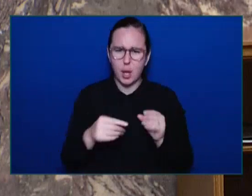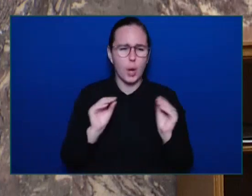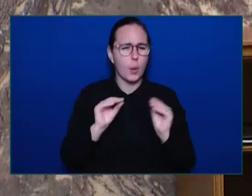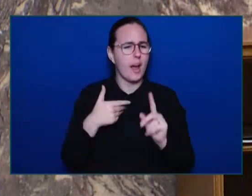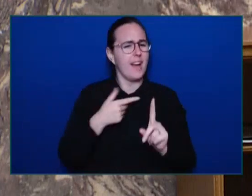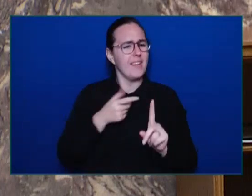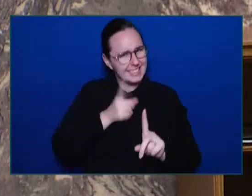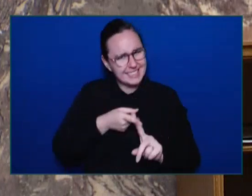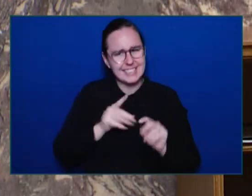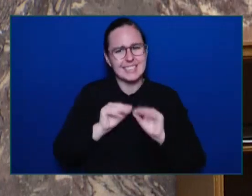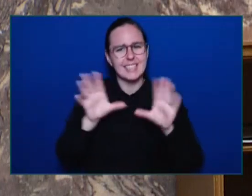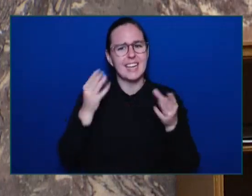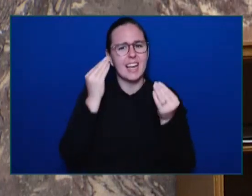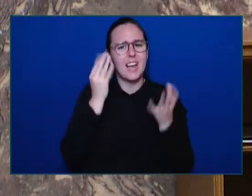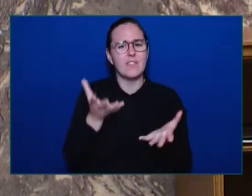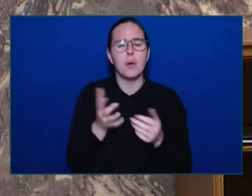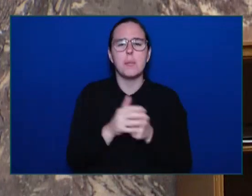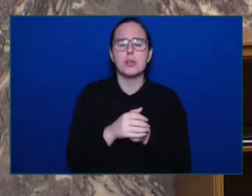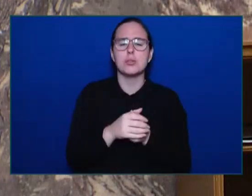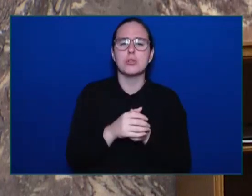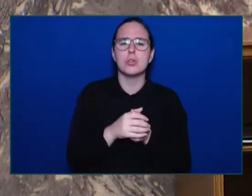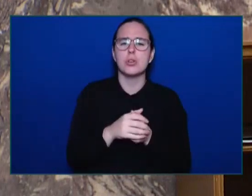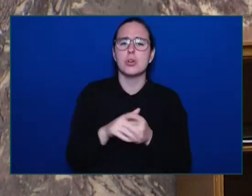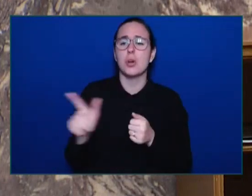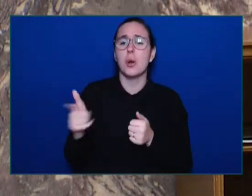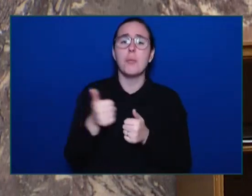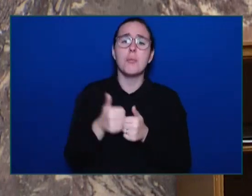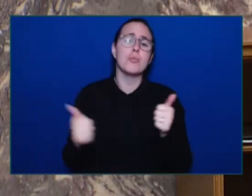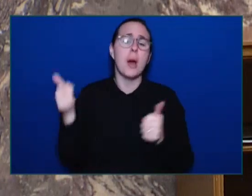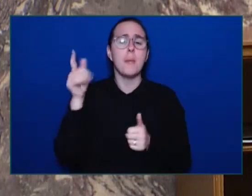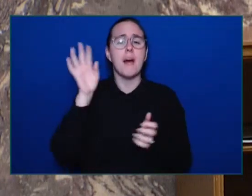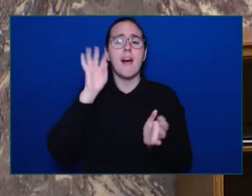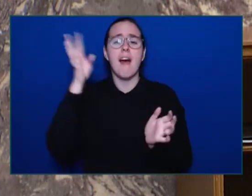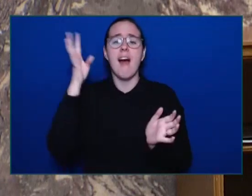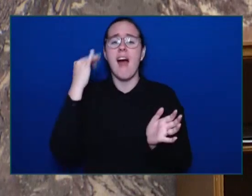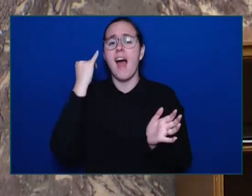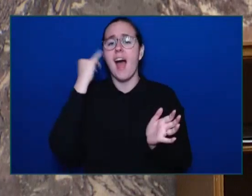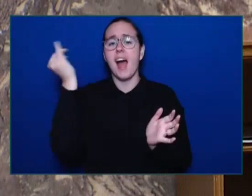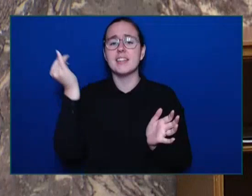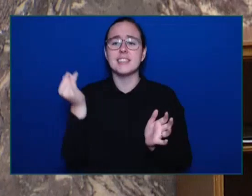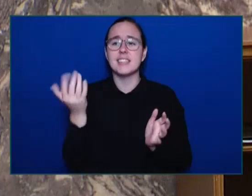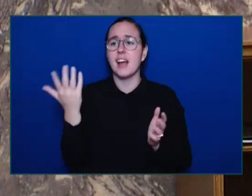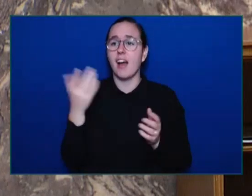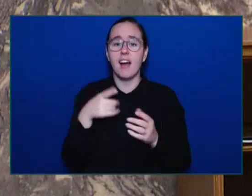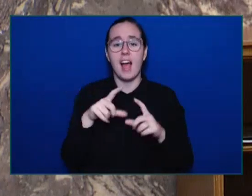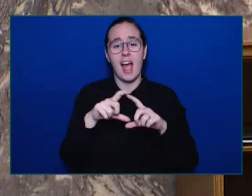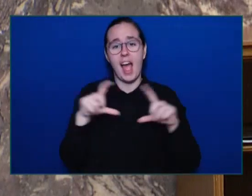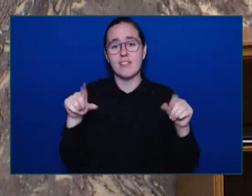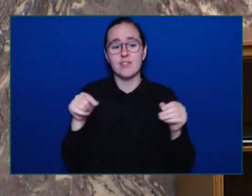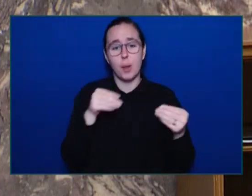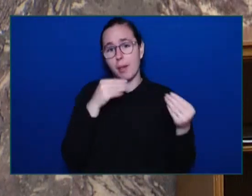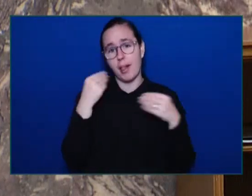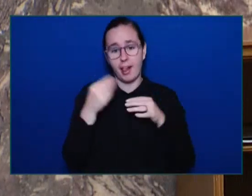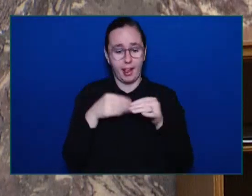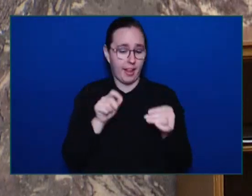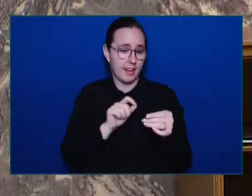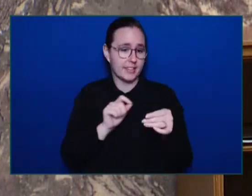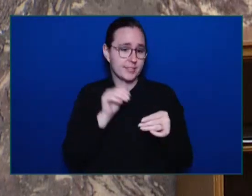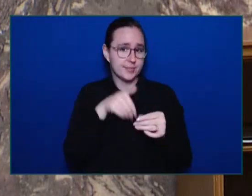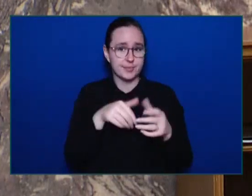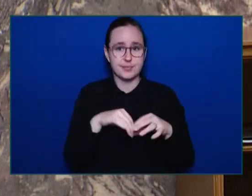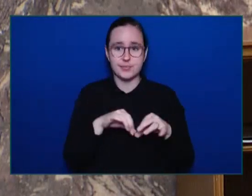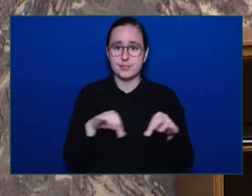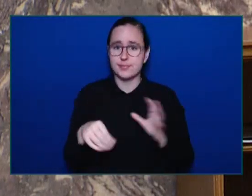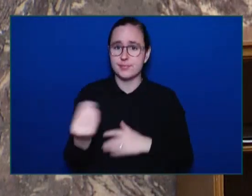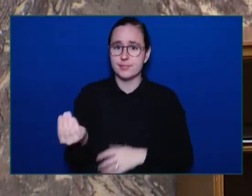causing chaos, and it's holding up these homes that we desperately need. Kevin Murdoch, the mayor of Oak Bay, says he